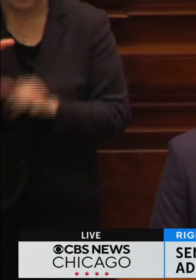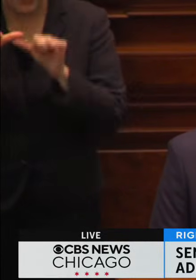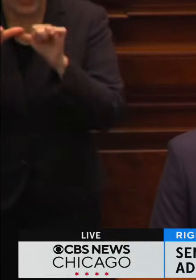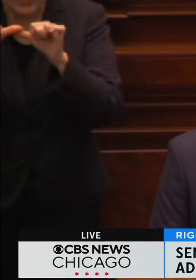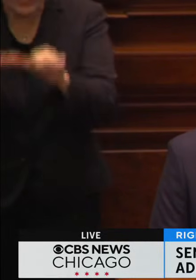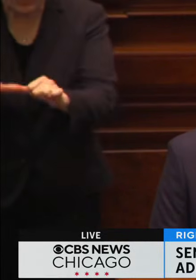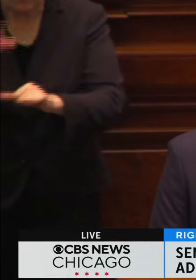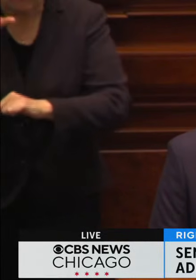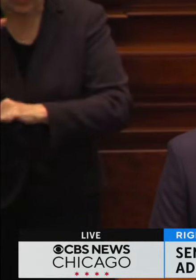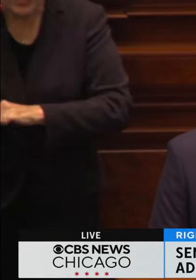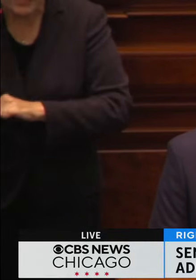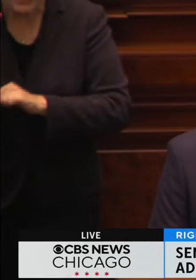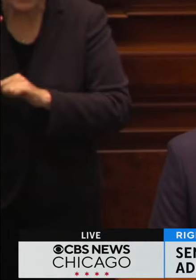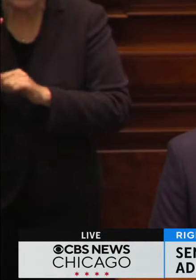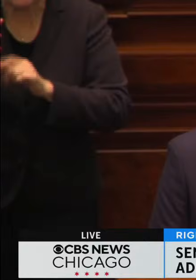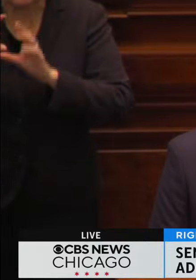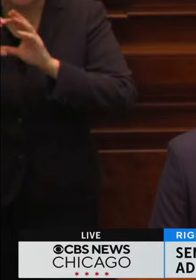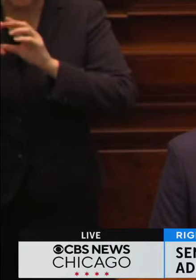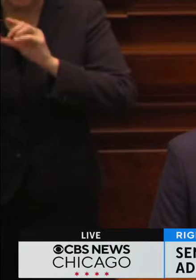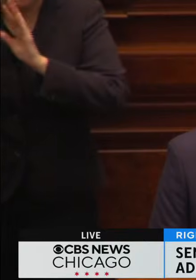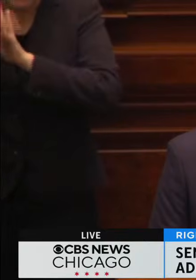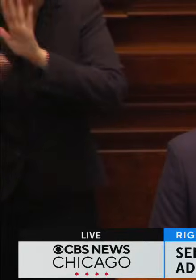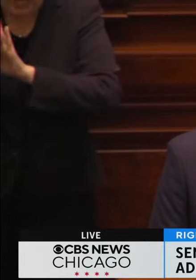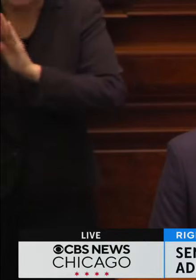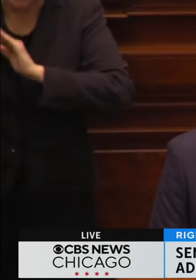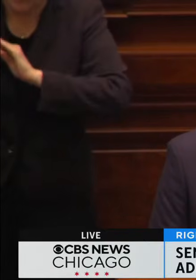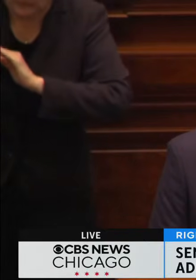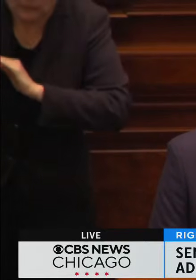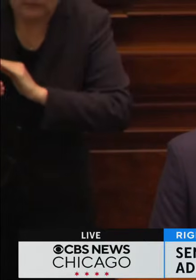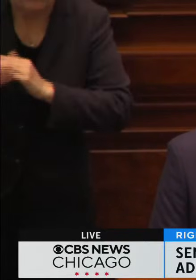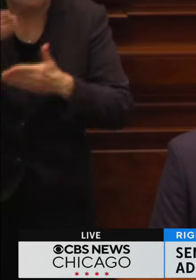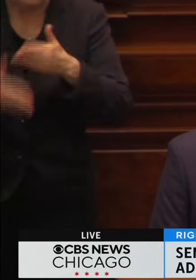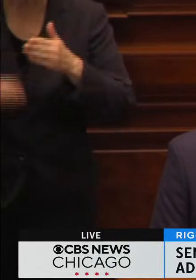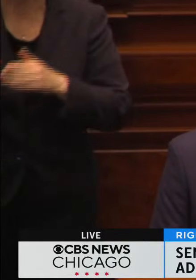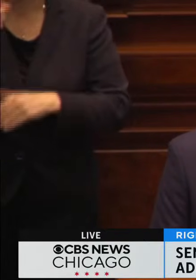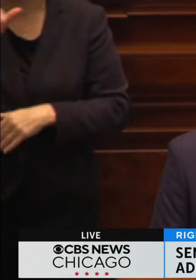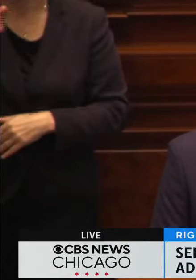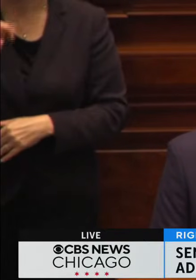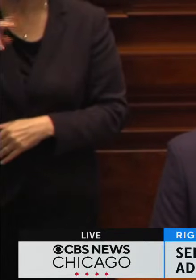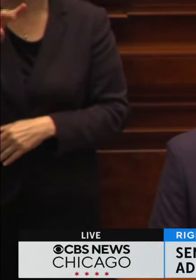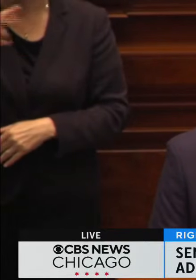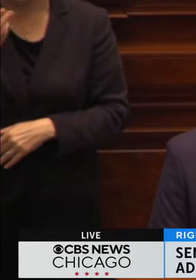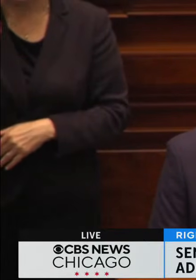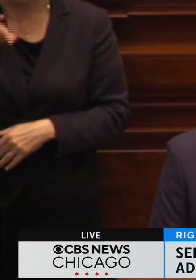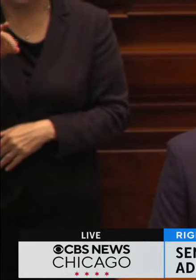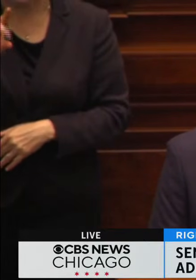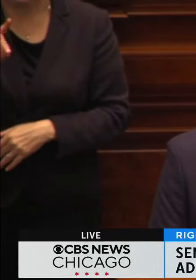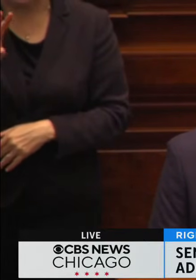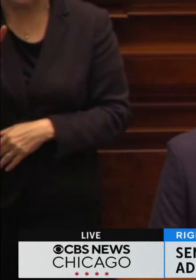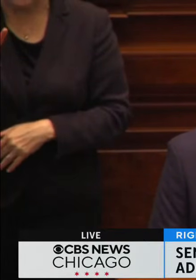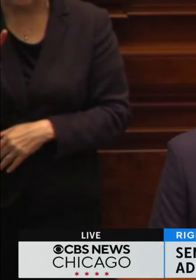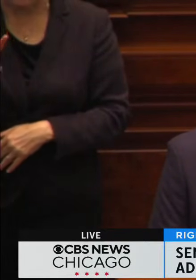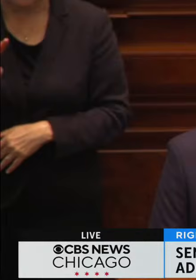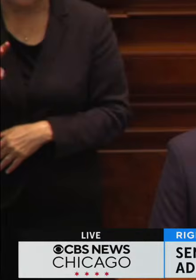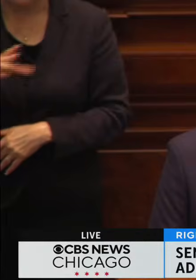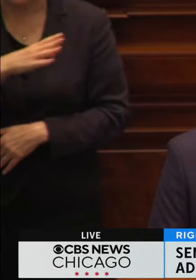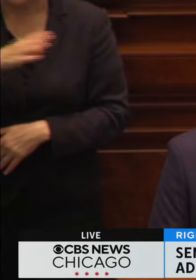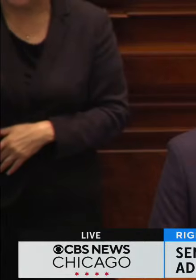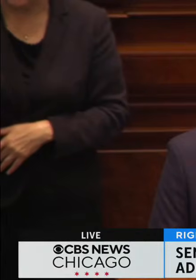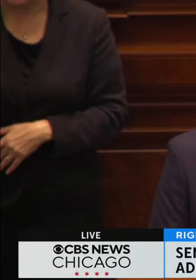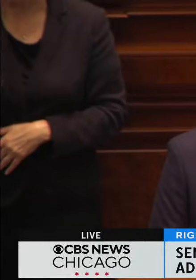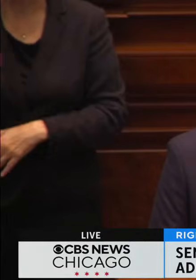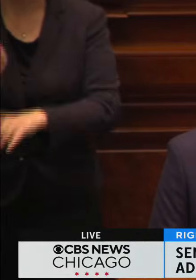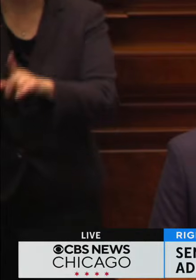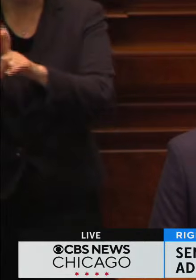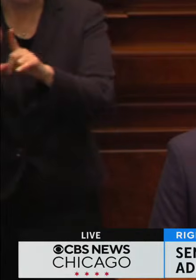6 consecutive terms before ending on January 2nd, 1997. And whereas Senator Durbin was